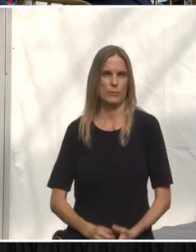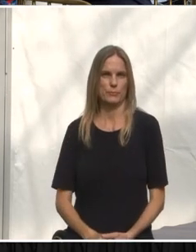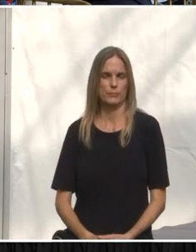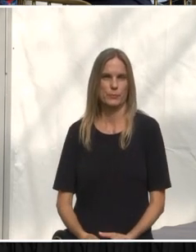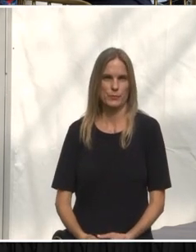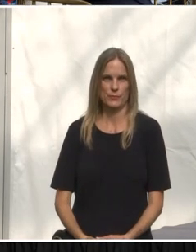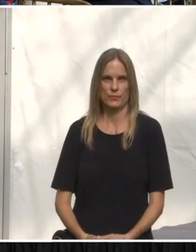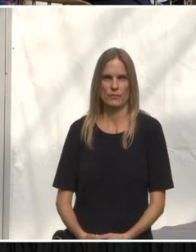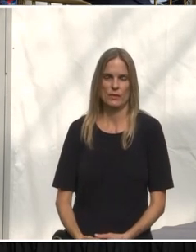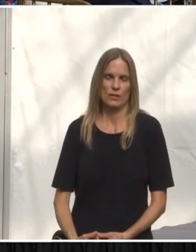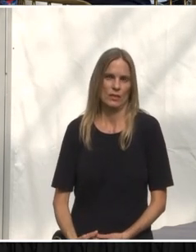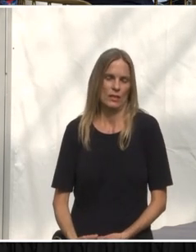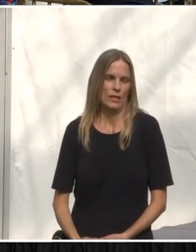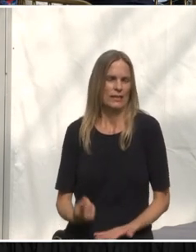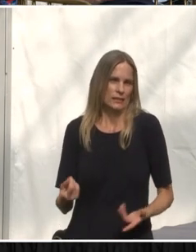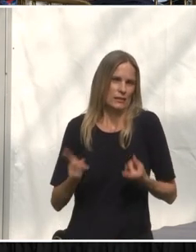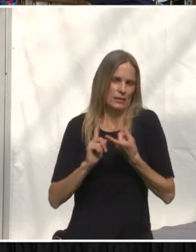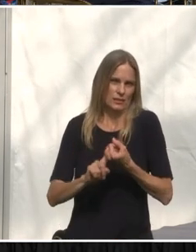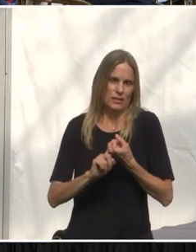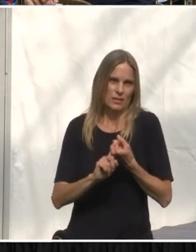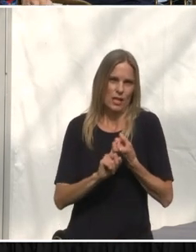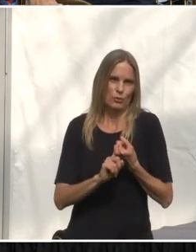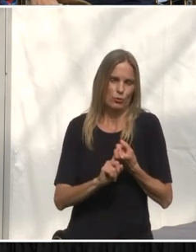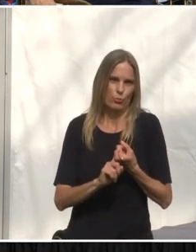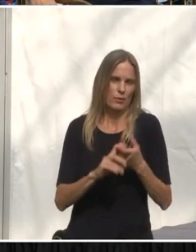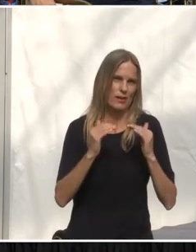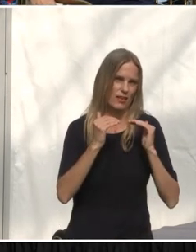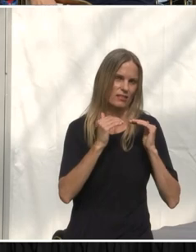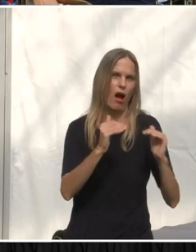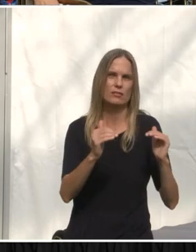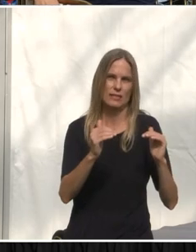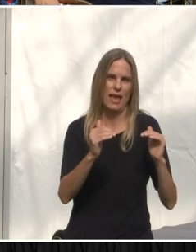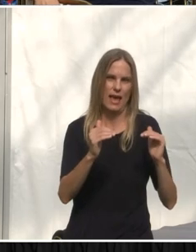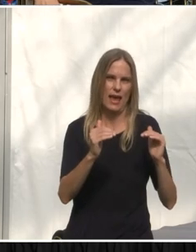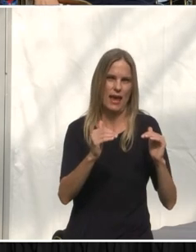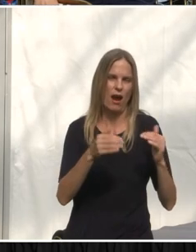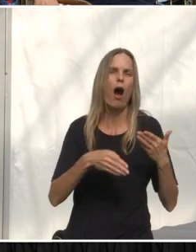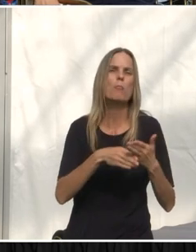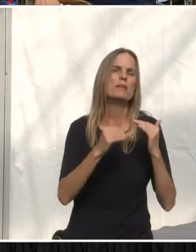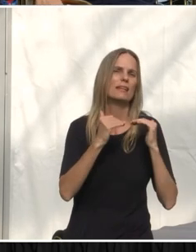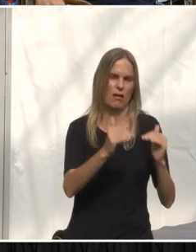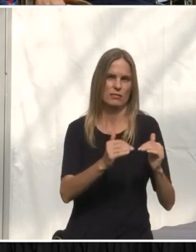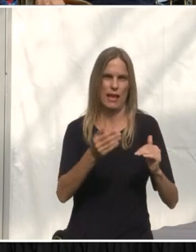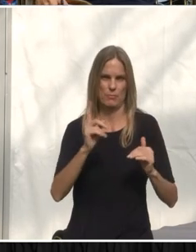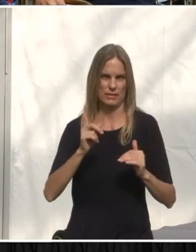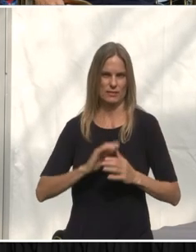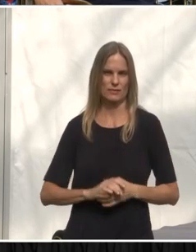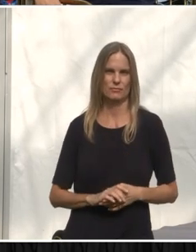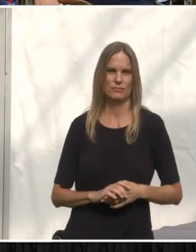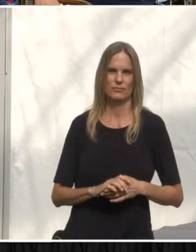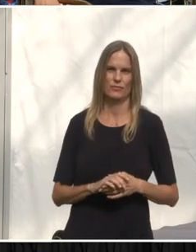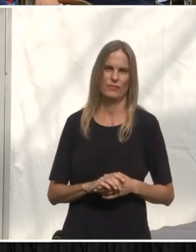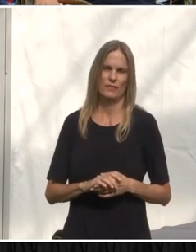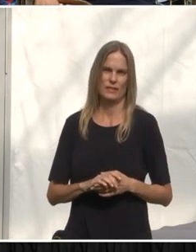So it of course depends on what sort of level of help we're looking at, because